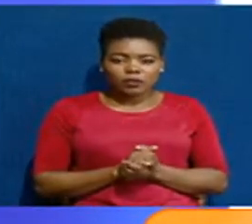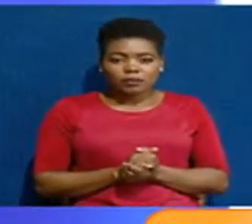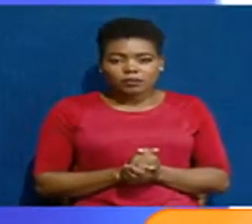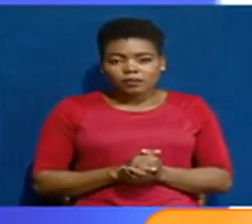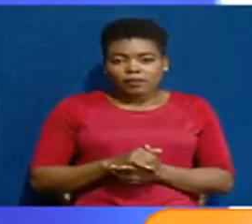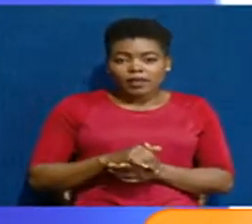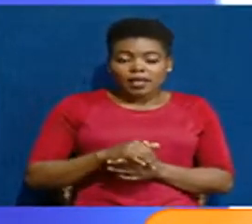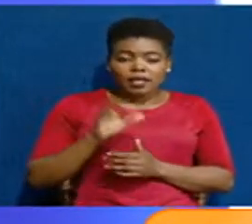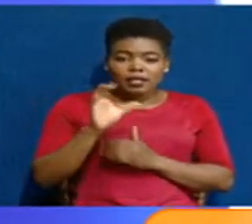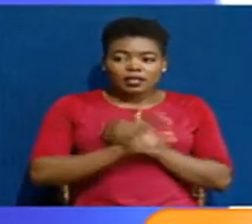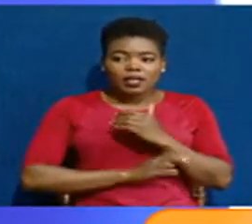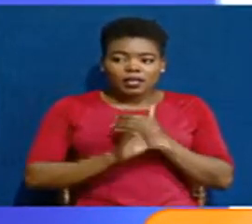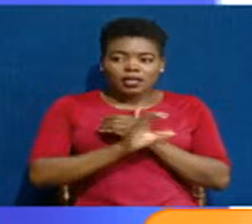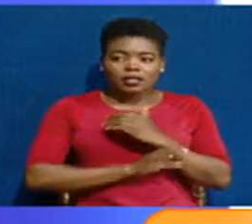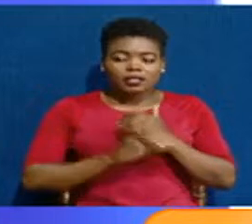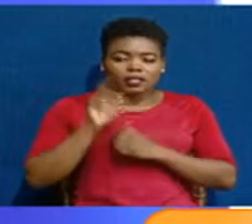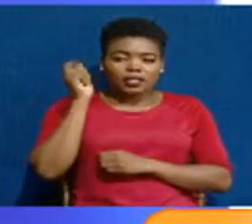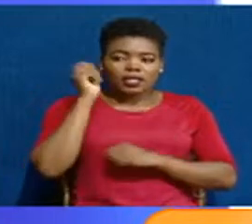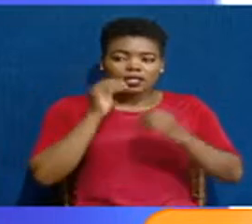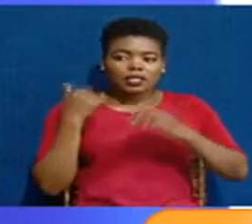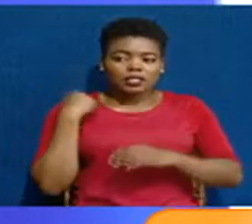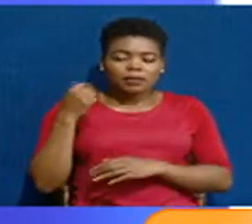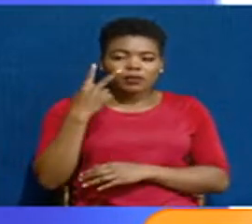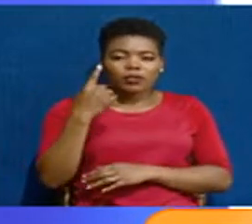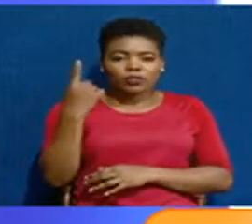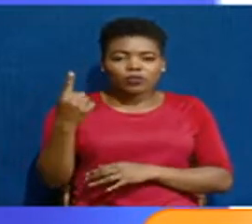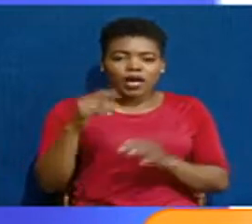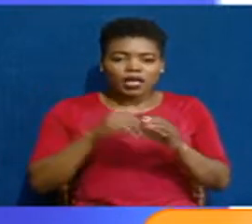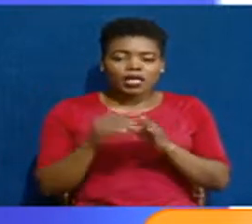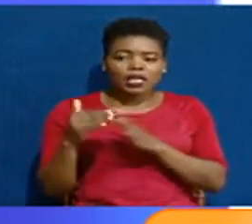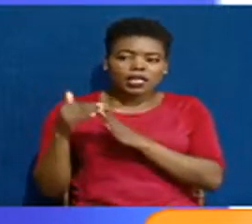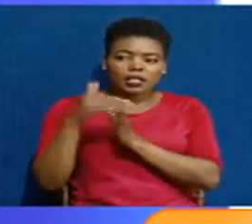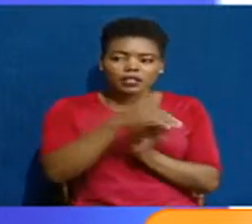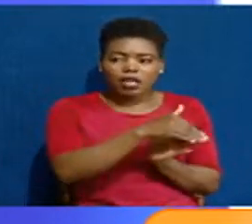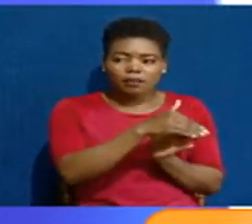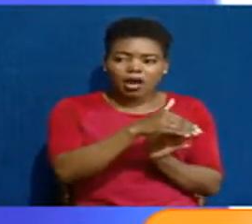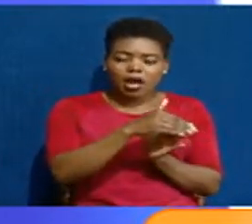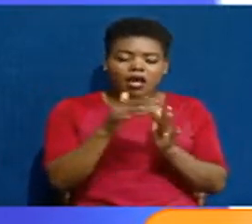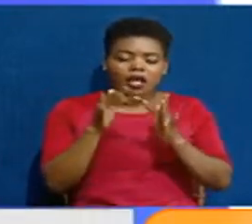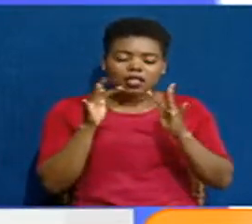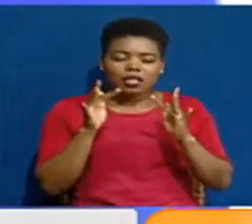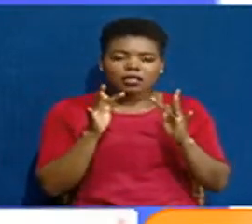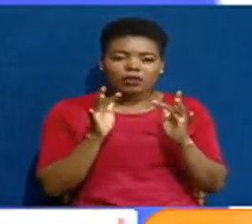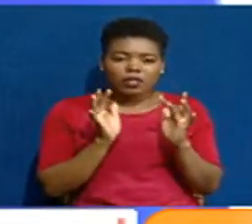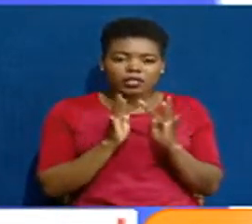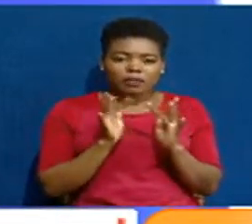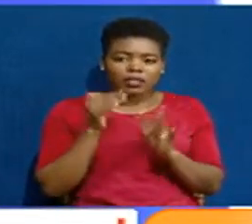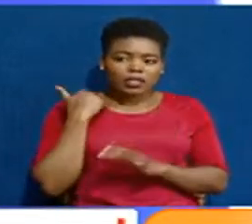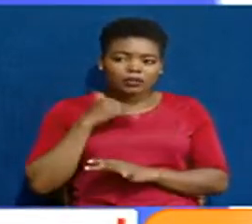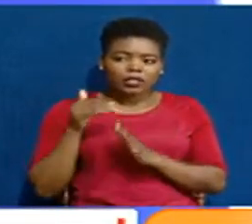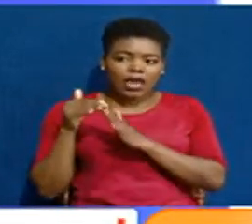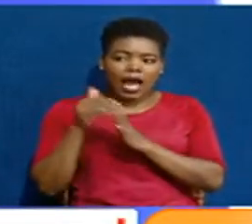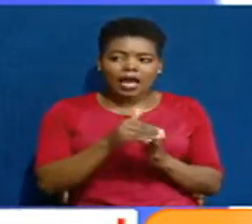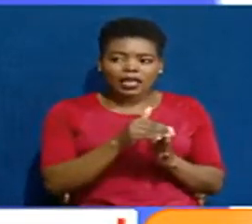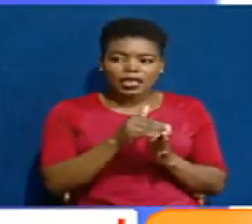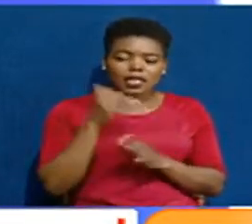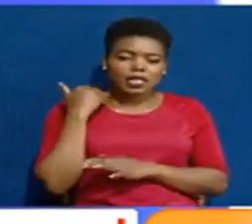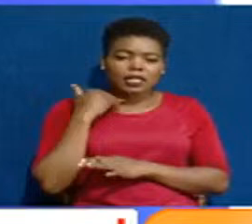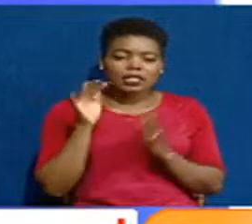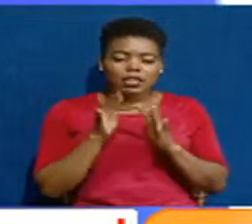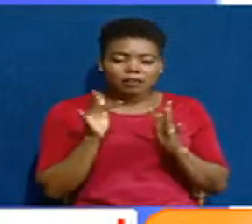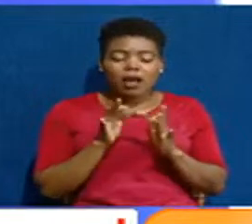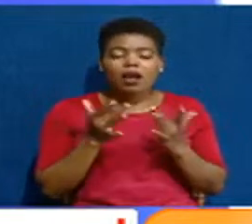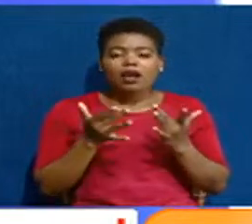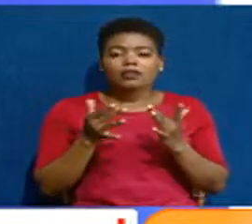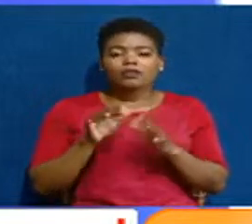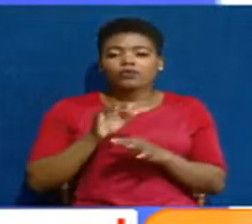21st globally in the Global Cybersecurity Index released by the ITU, coming third in Africa behind Egypt